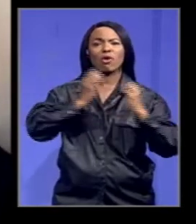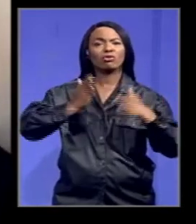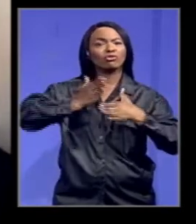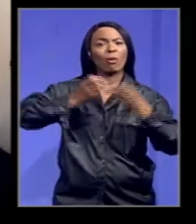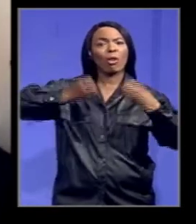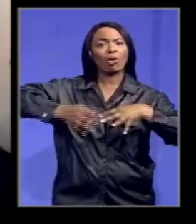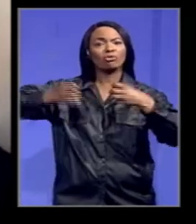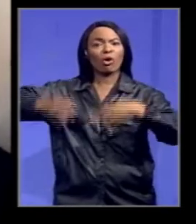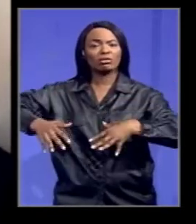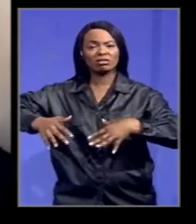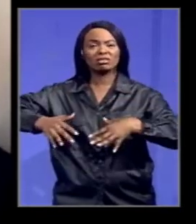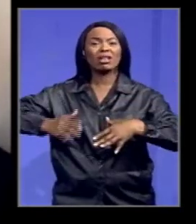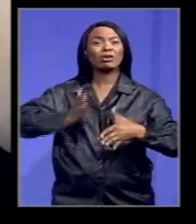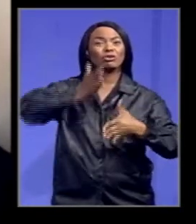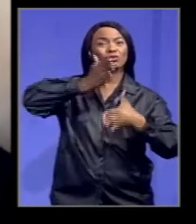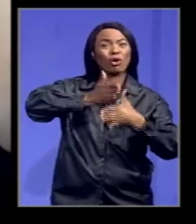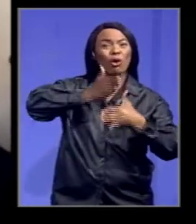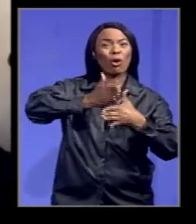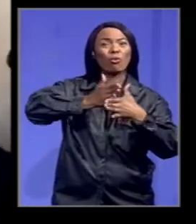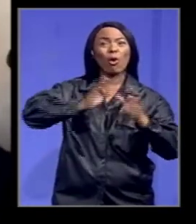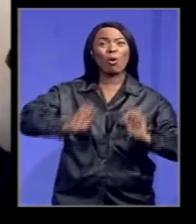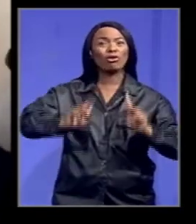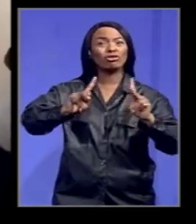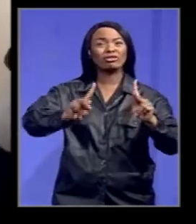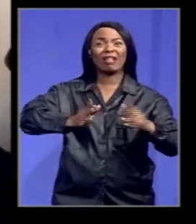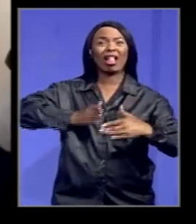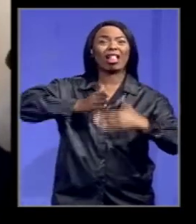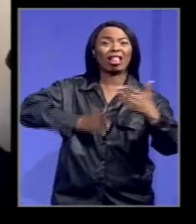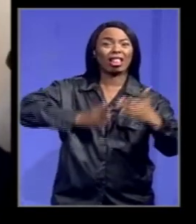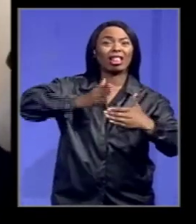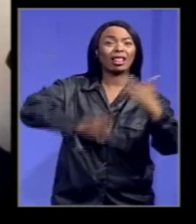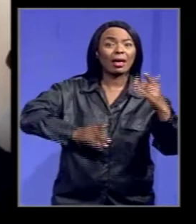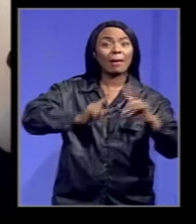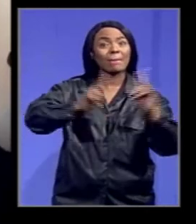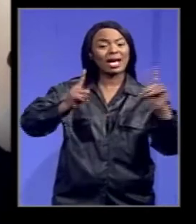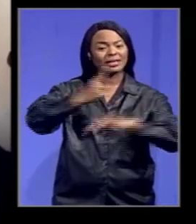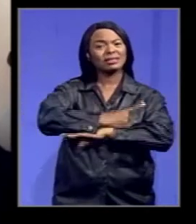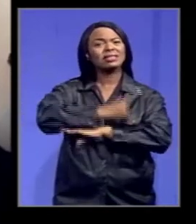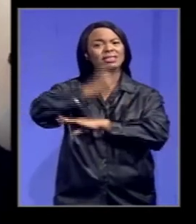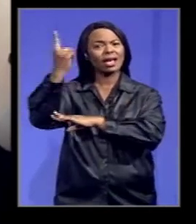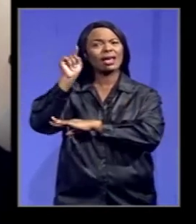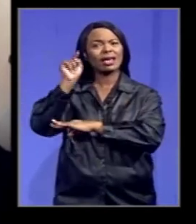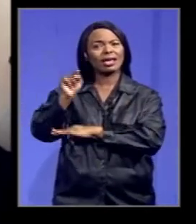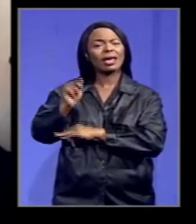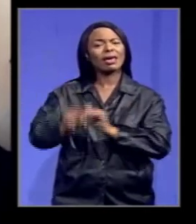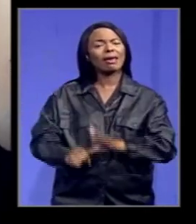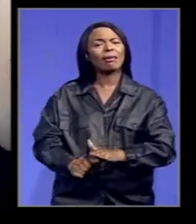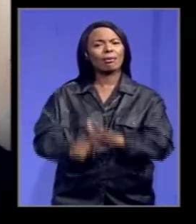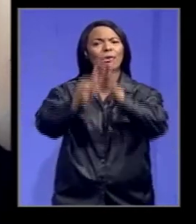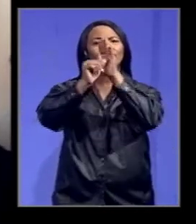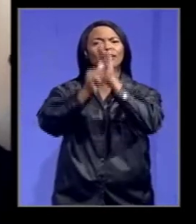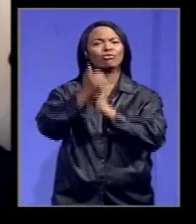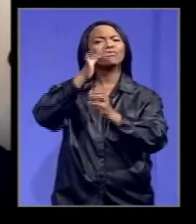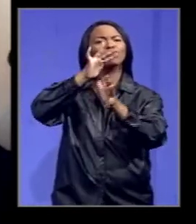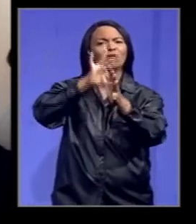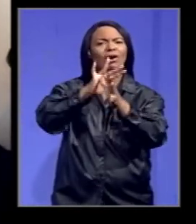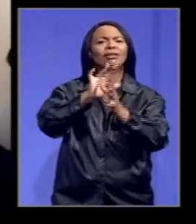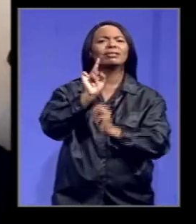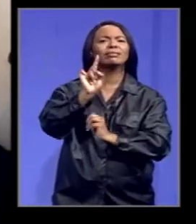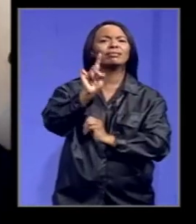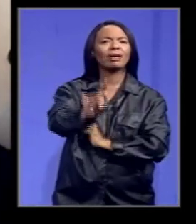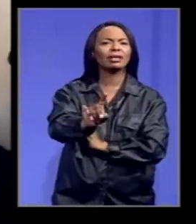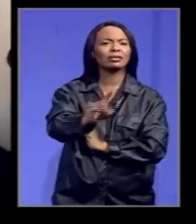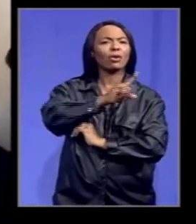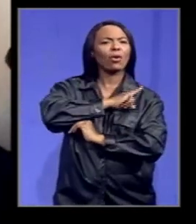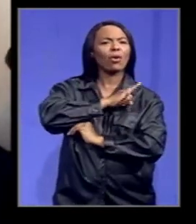mosebetsi. Mesebetsi yona ha eyo empa letsatsi la kajeno lona le bapala karolo e bohlokwa tabeng ya hore le